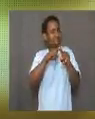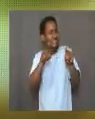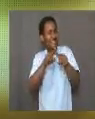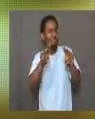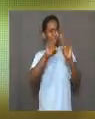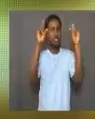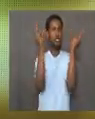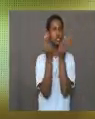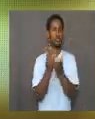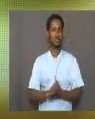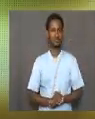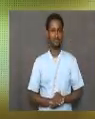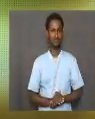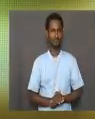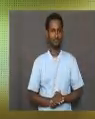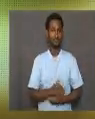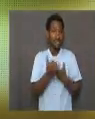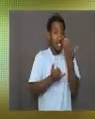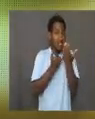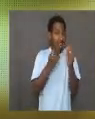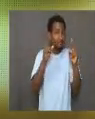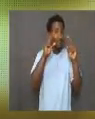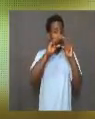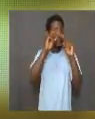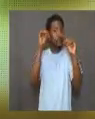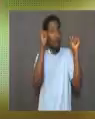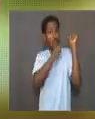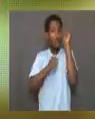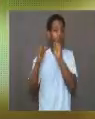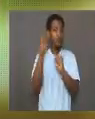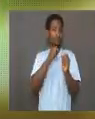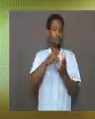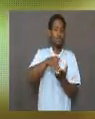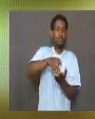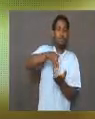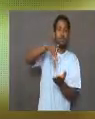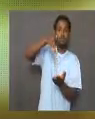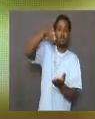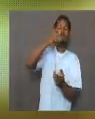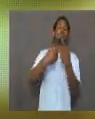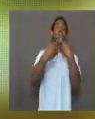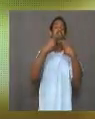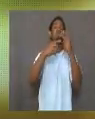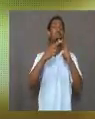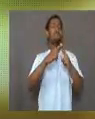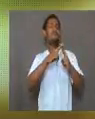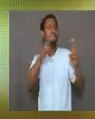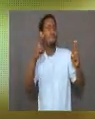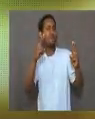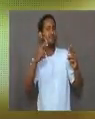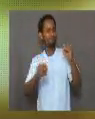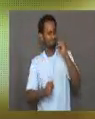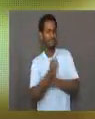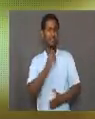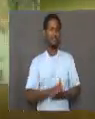groups. These conflicts can expand and become very